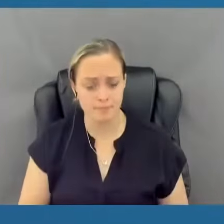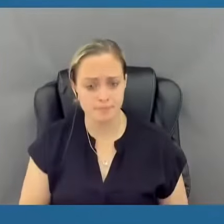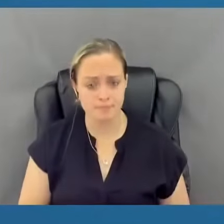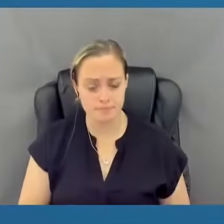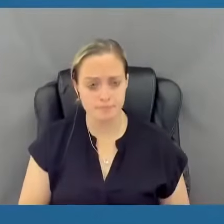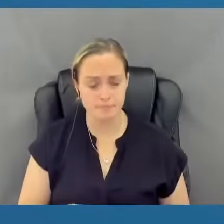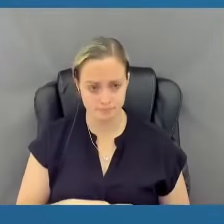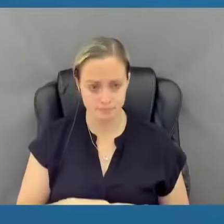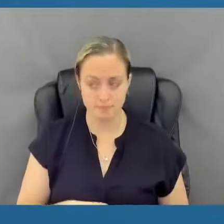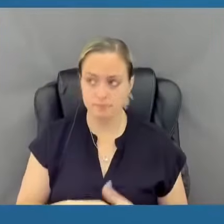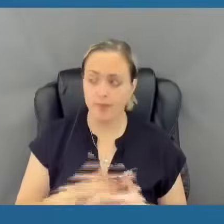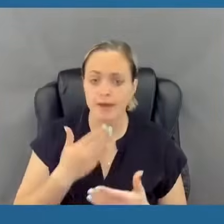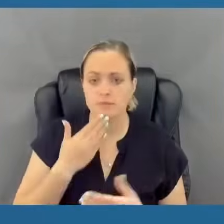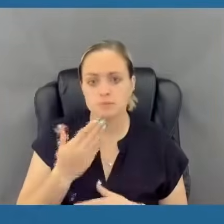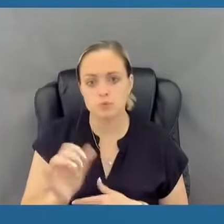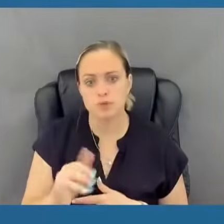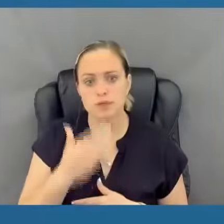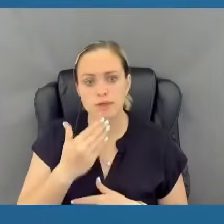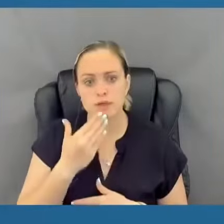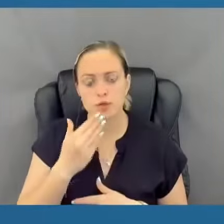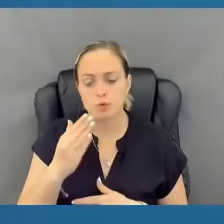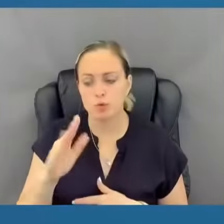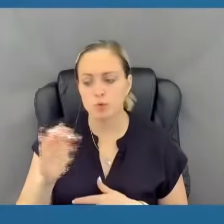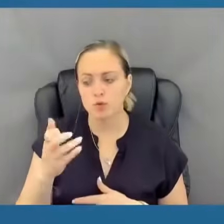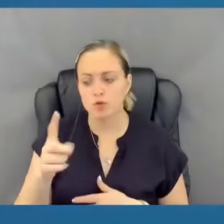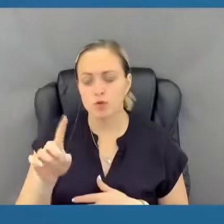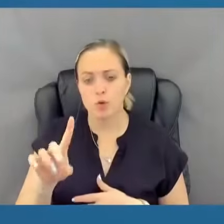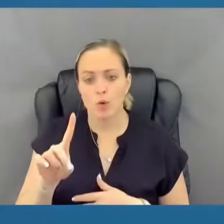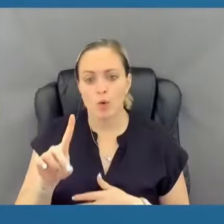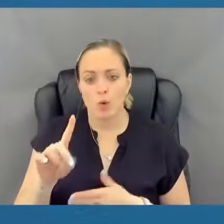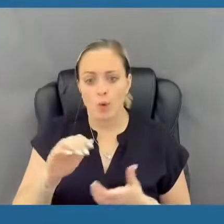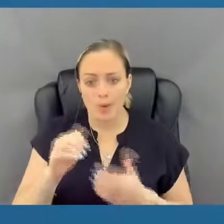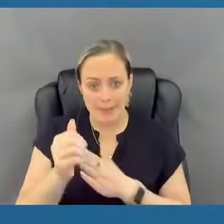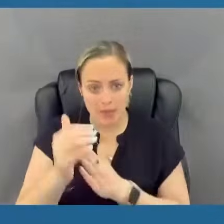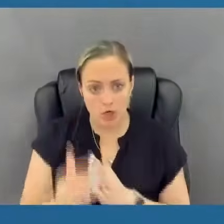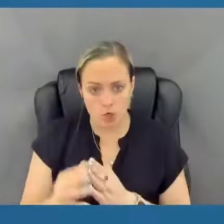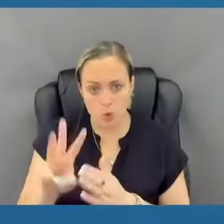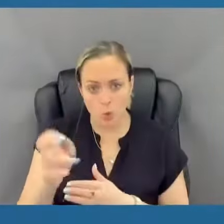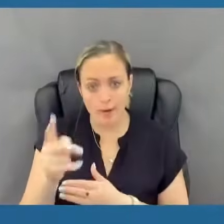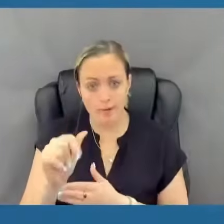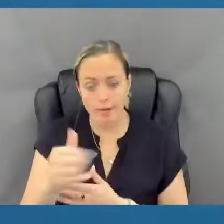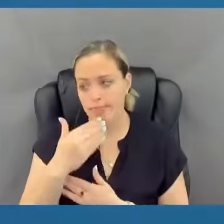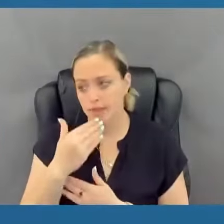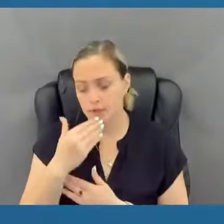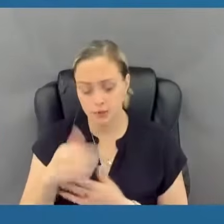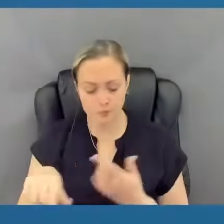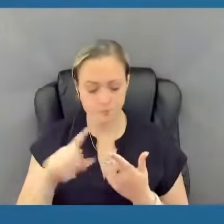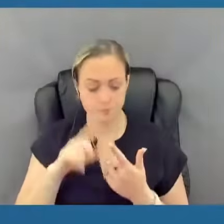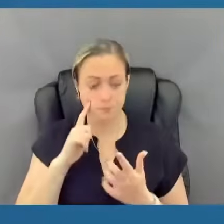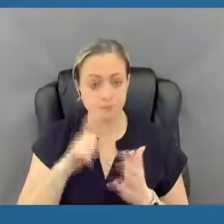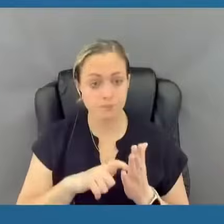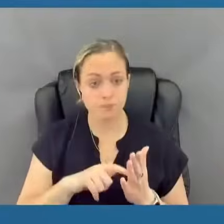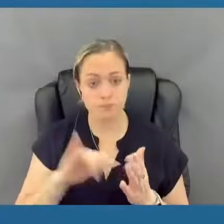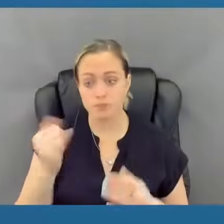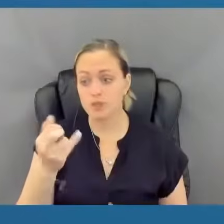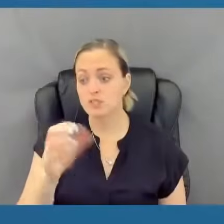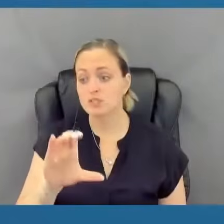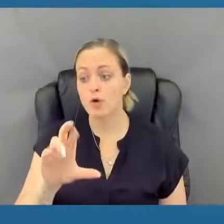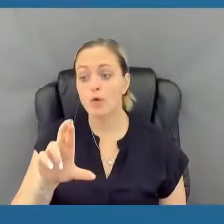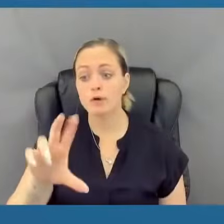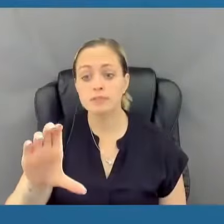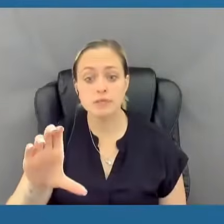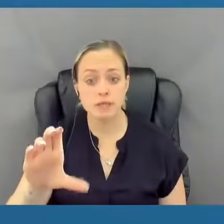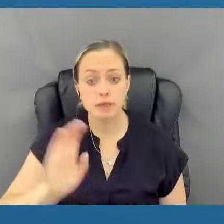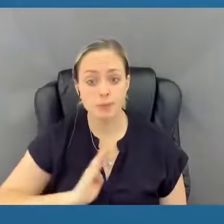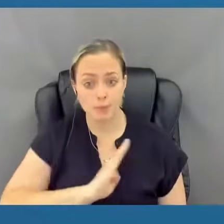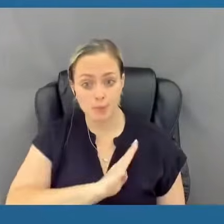out and thanks to UJ Board Leadership, Linda Morels. Thank you, Linda. I want to recognize the JCRC New York Board President,